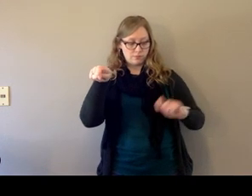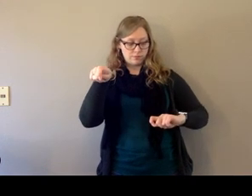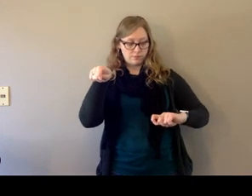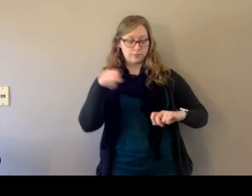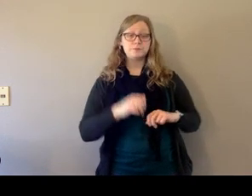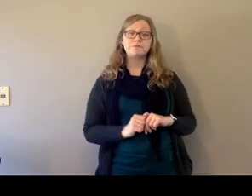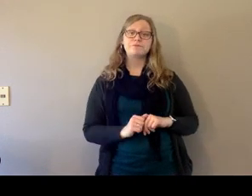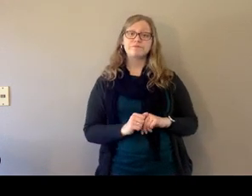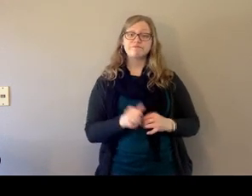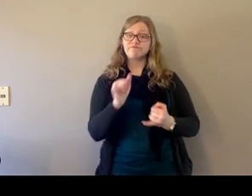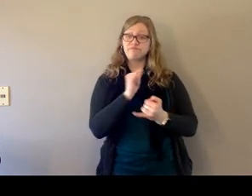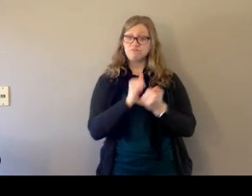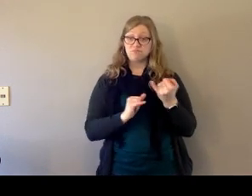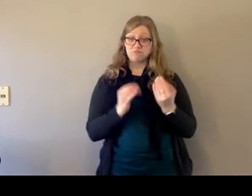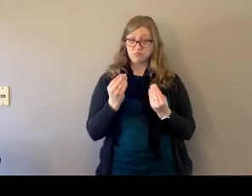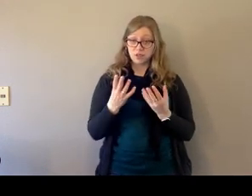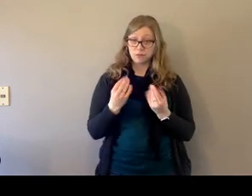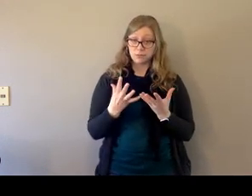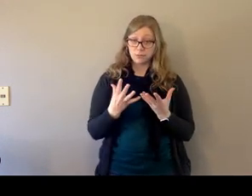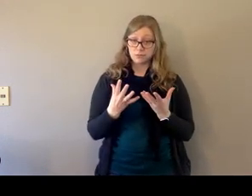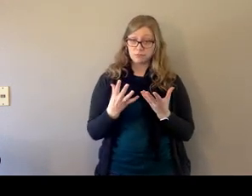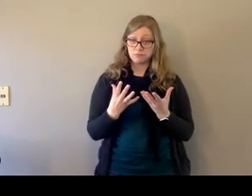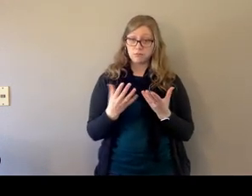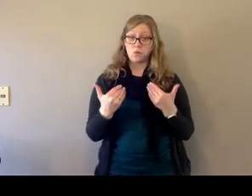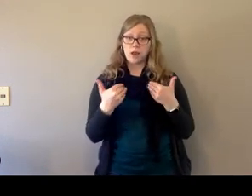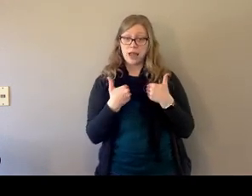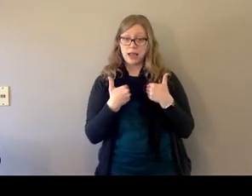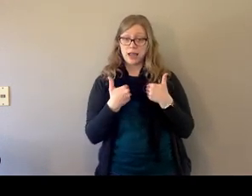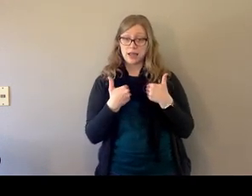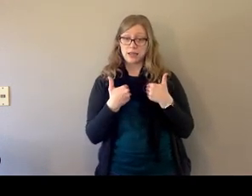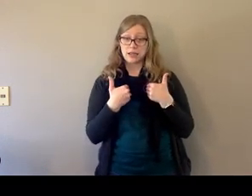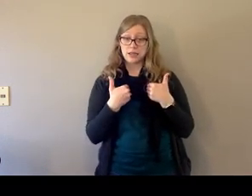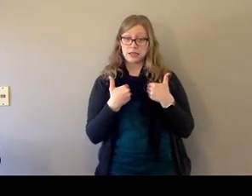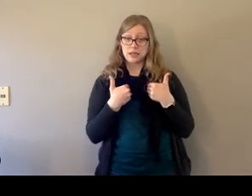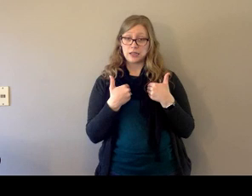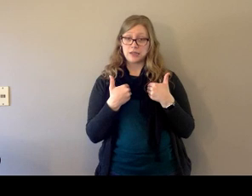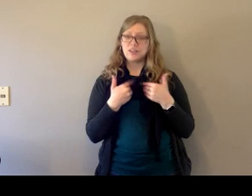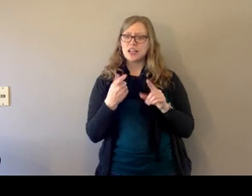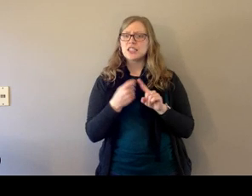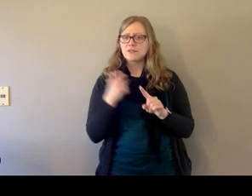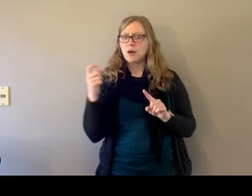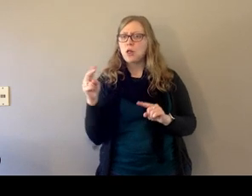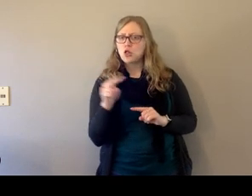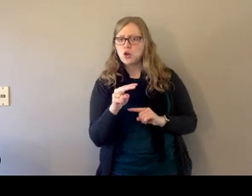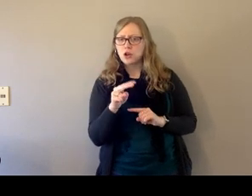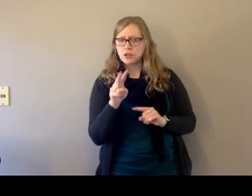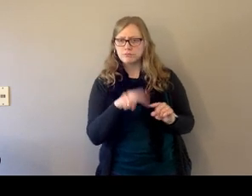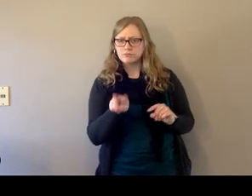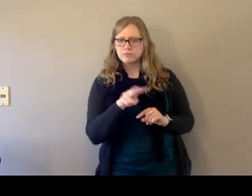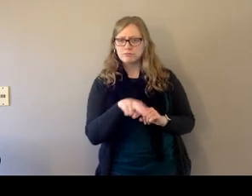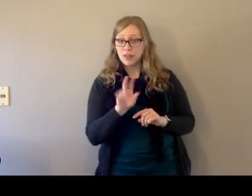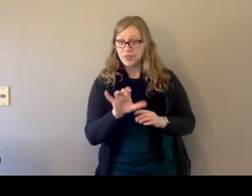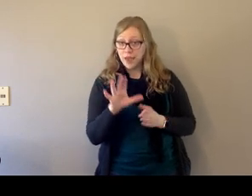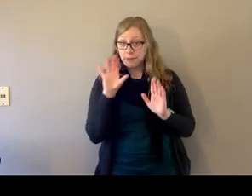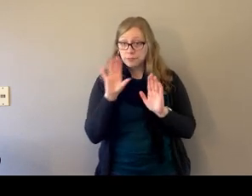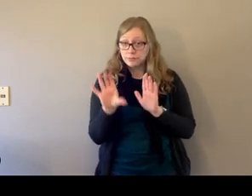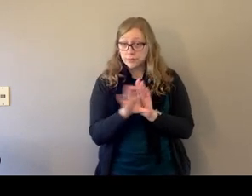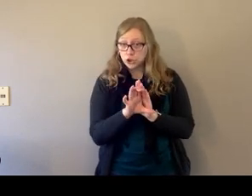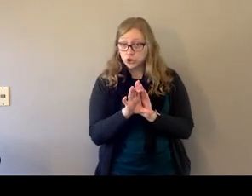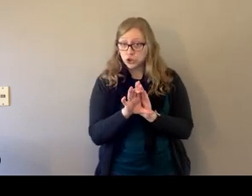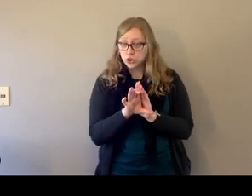The last piece of information that we have is by looking at the picture. We notice that